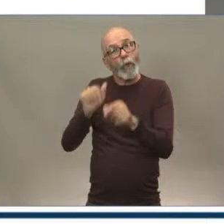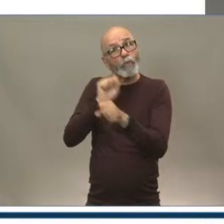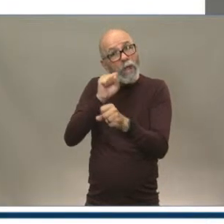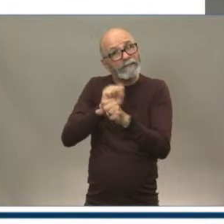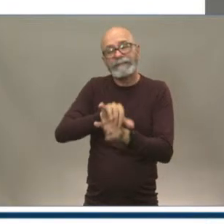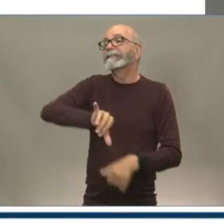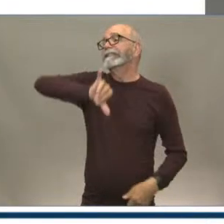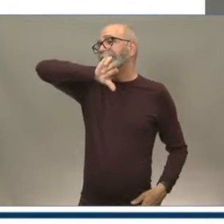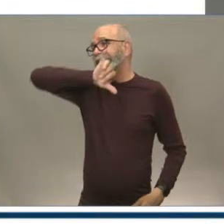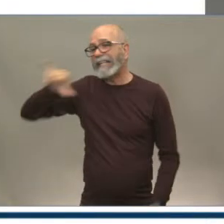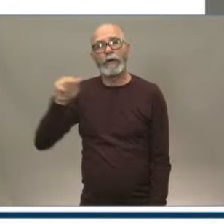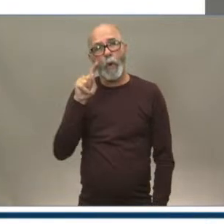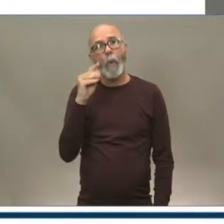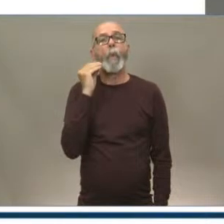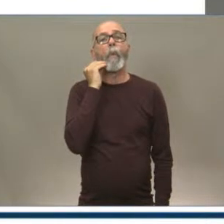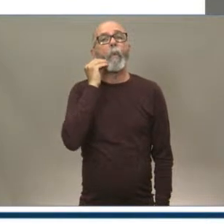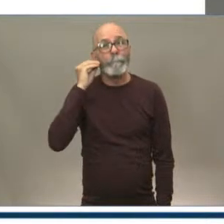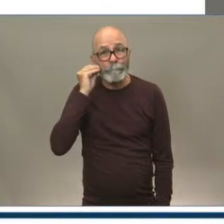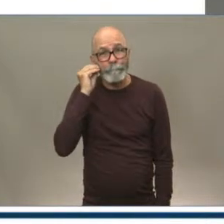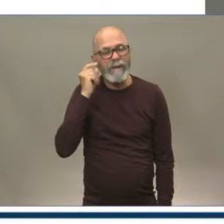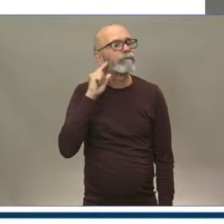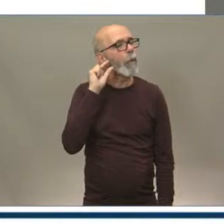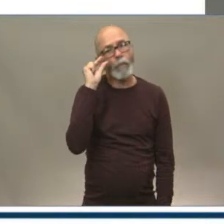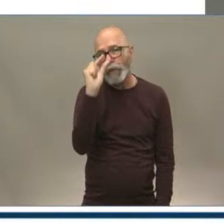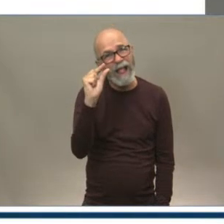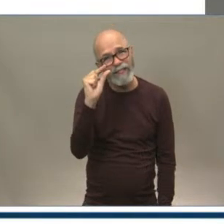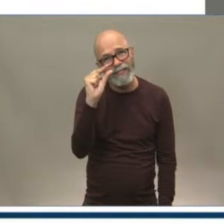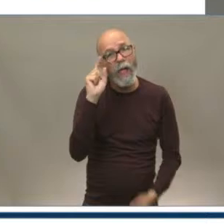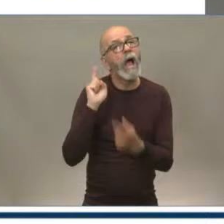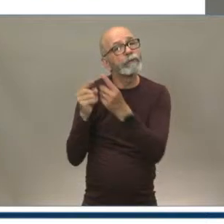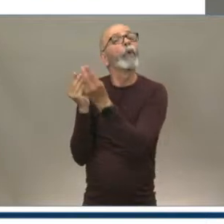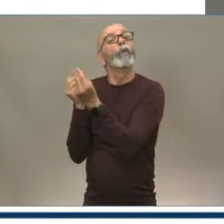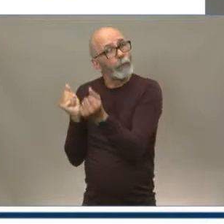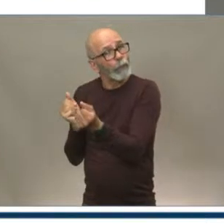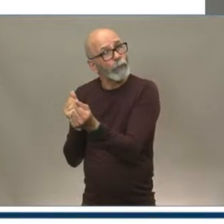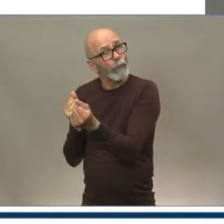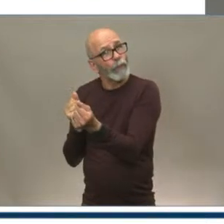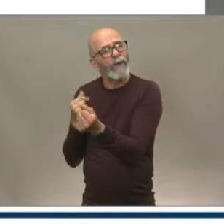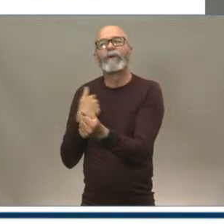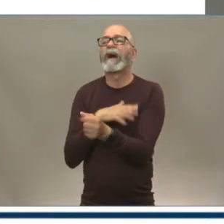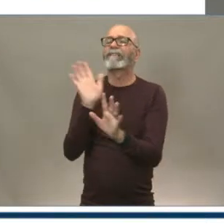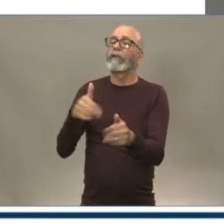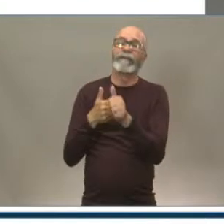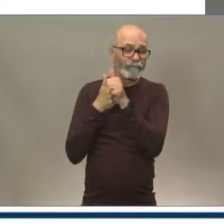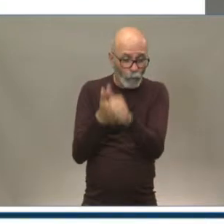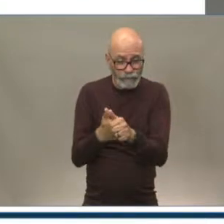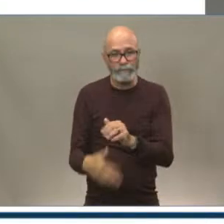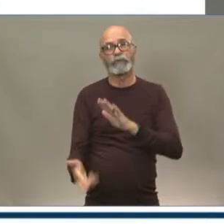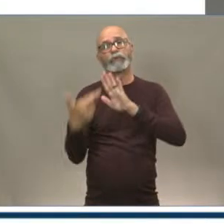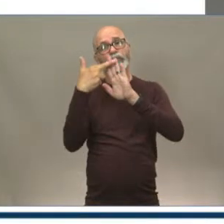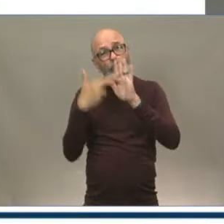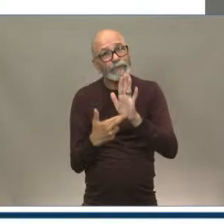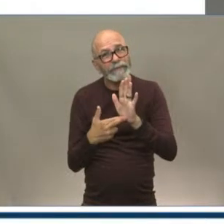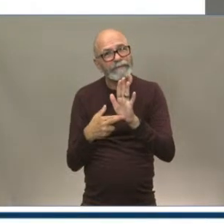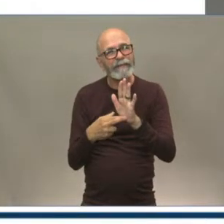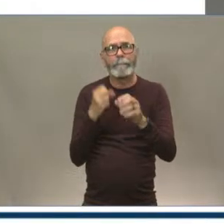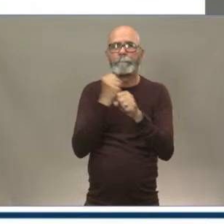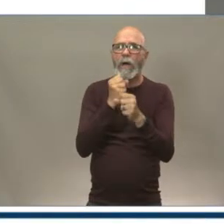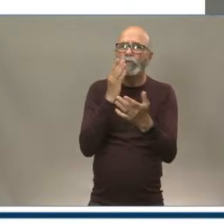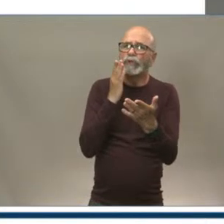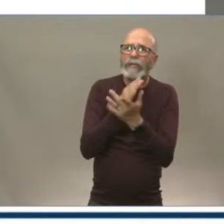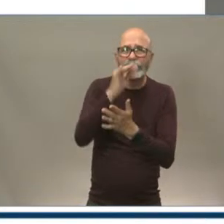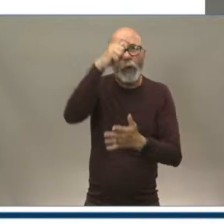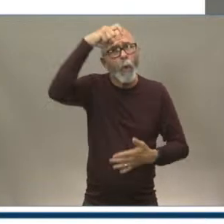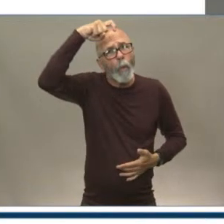time. Everyone needs to follow the restrictions we put in place and make safe choices to limit your contacts